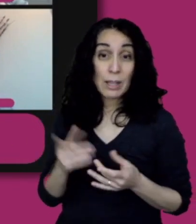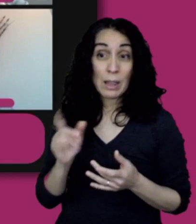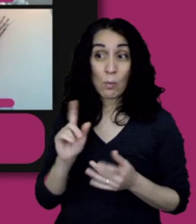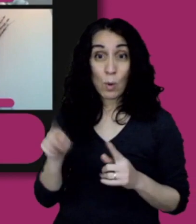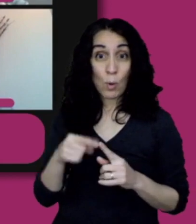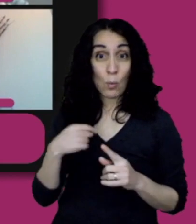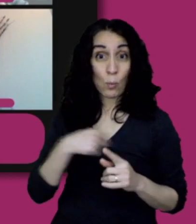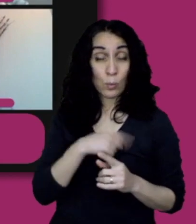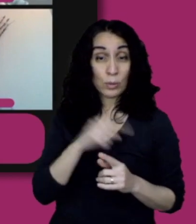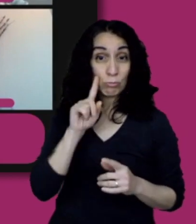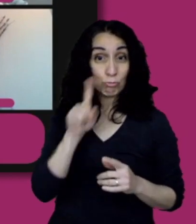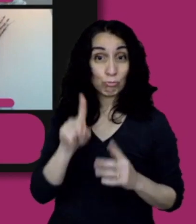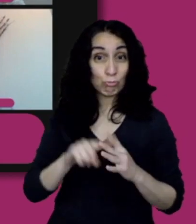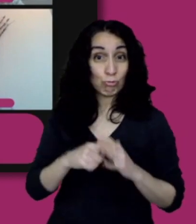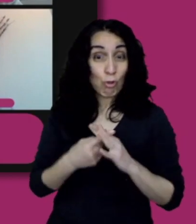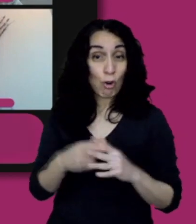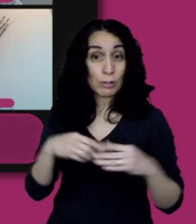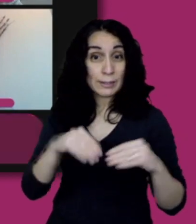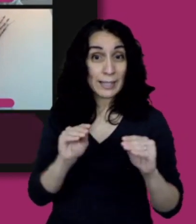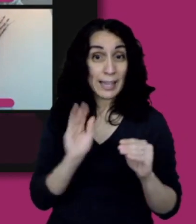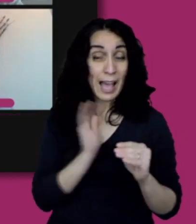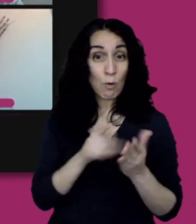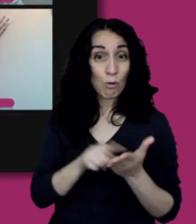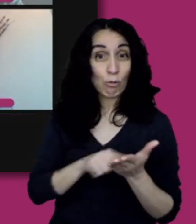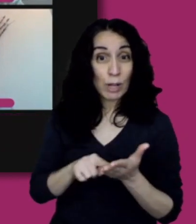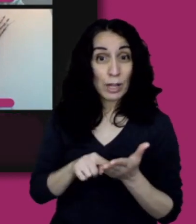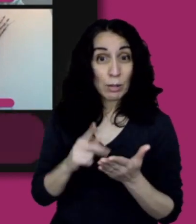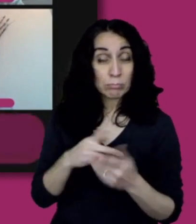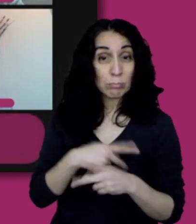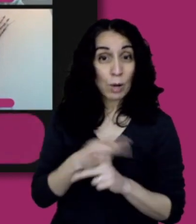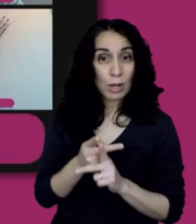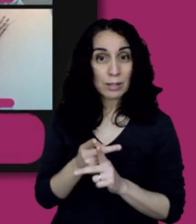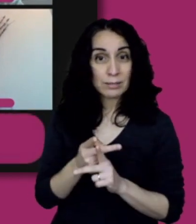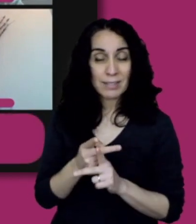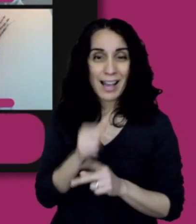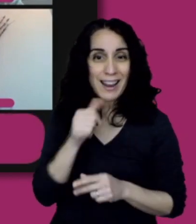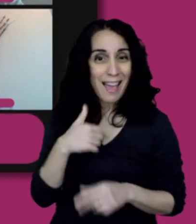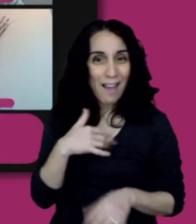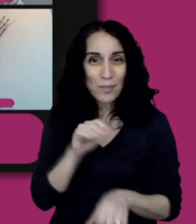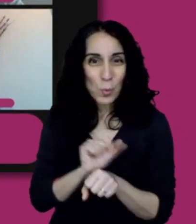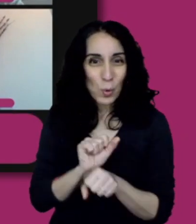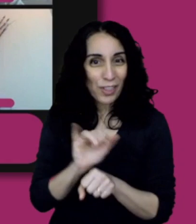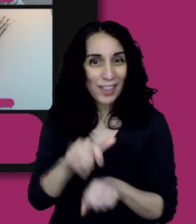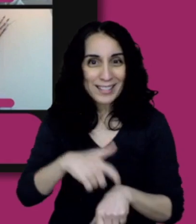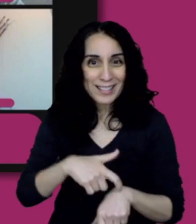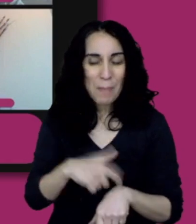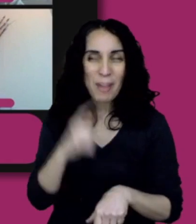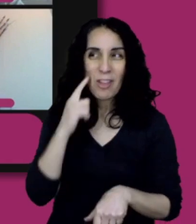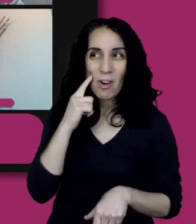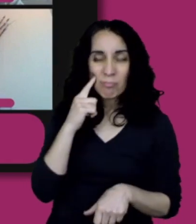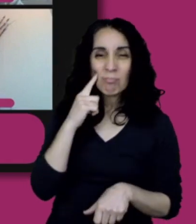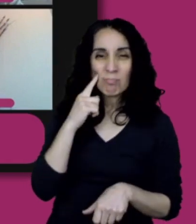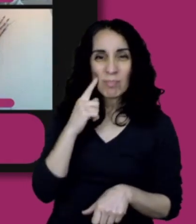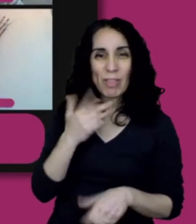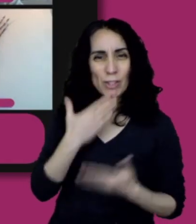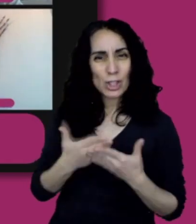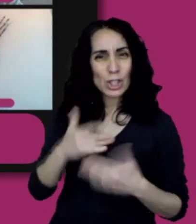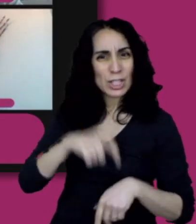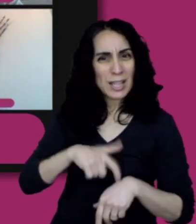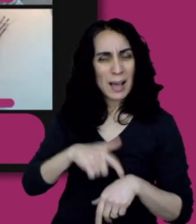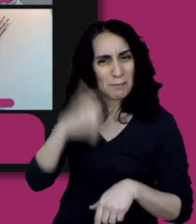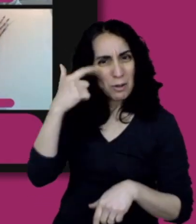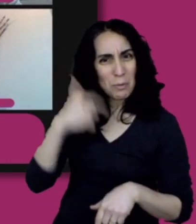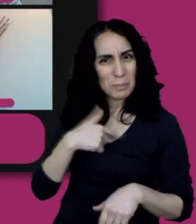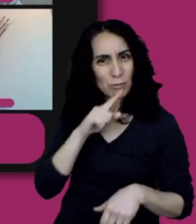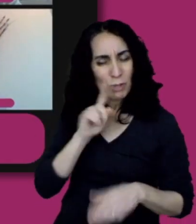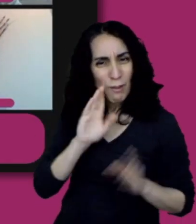with our crayons, I was actually in between jobs. And I was like, well, I'll never have this much time again to really zoom